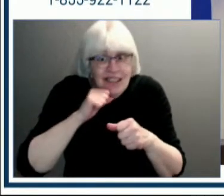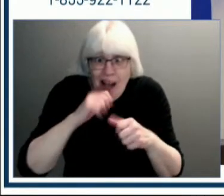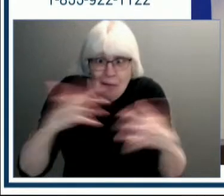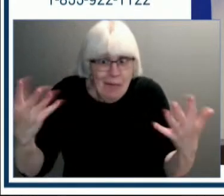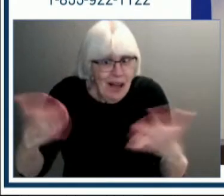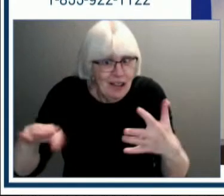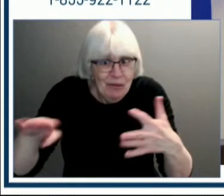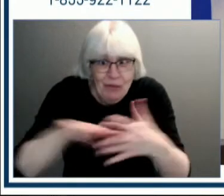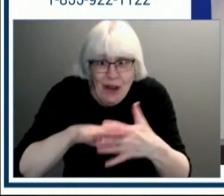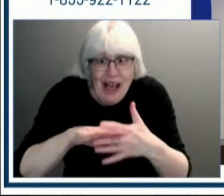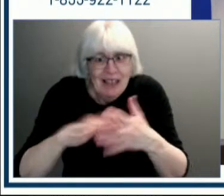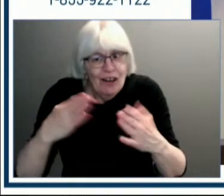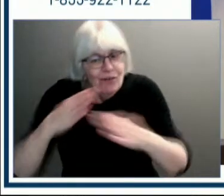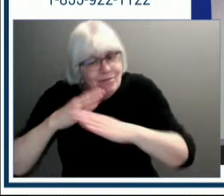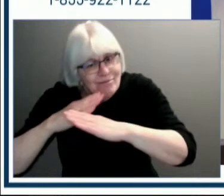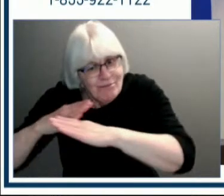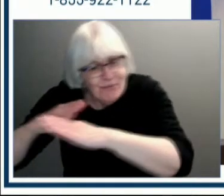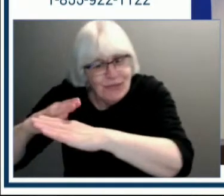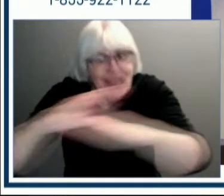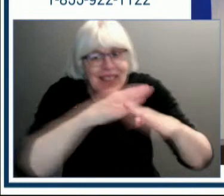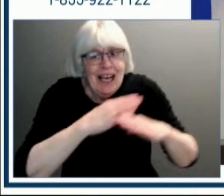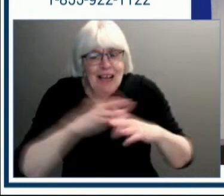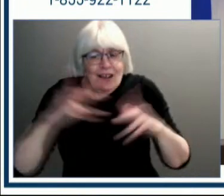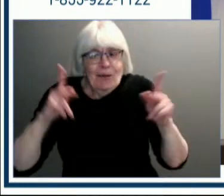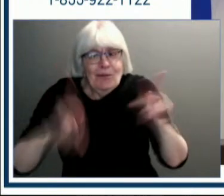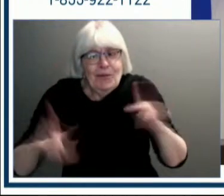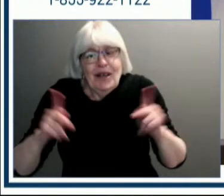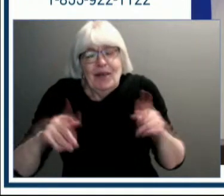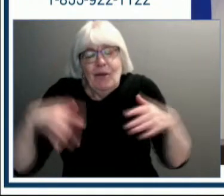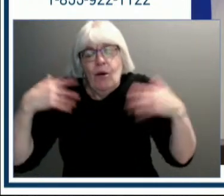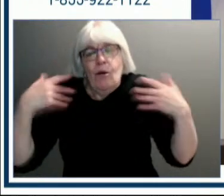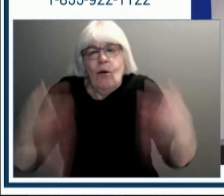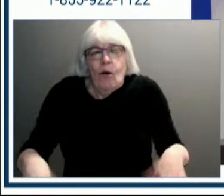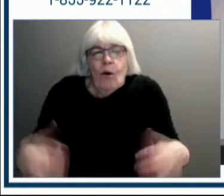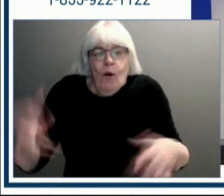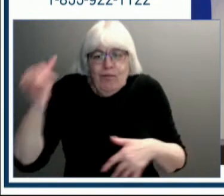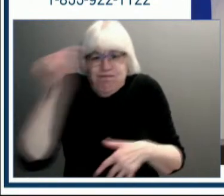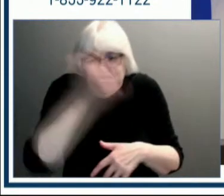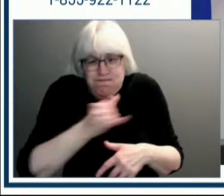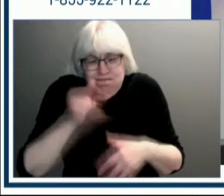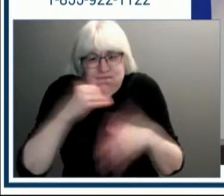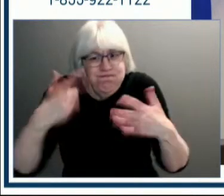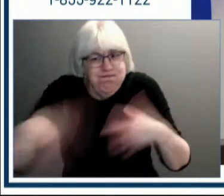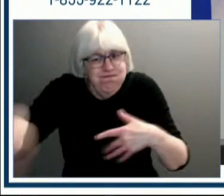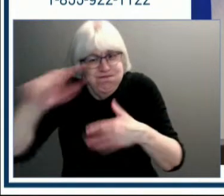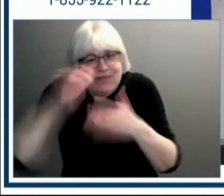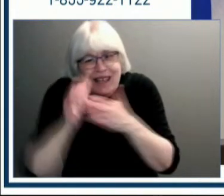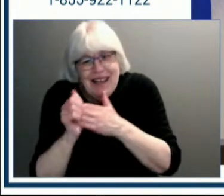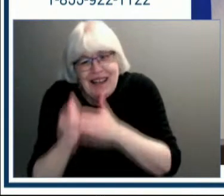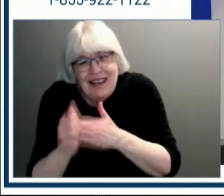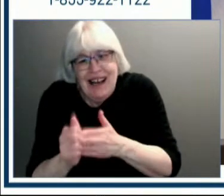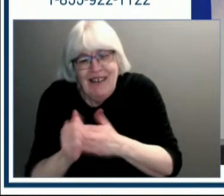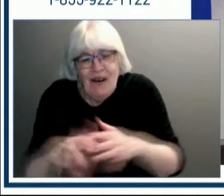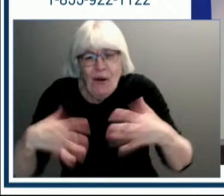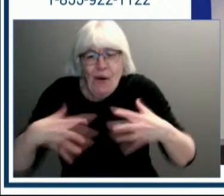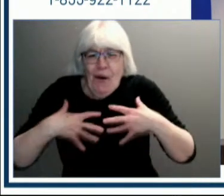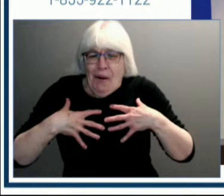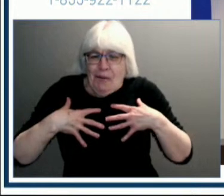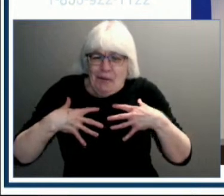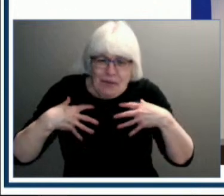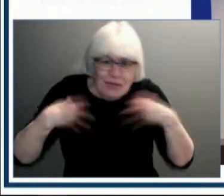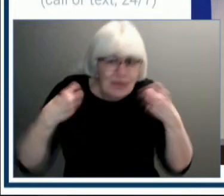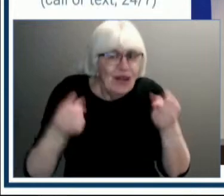action is leadership, and their action is nothing short of heroic. It really isn't. I want to recognize these people today for their